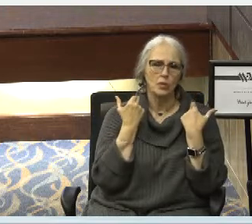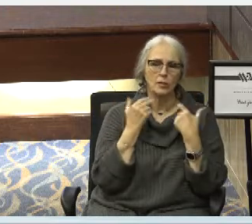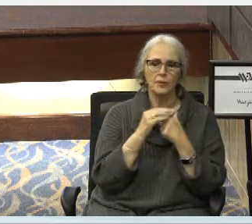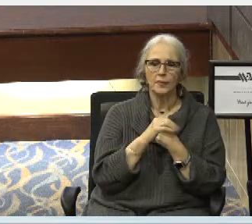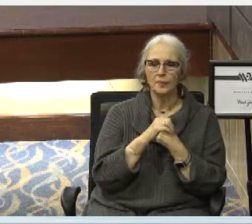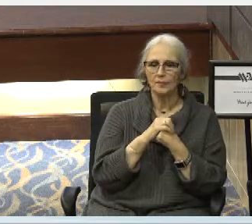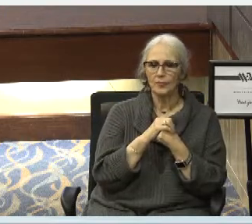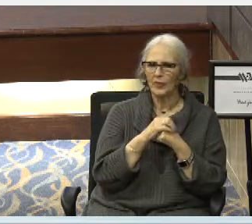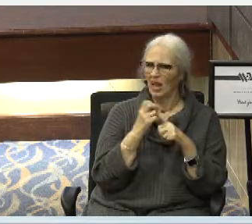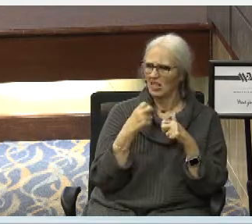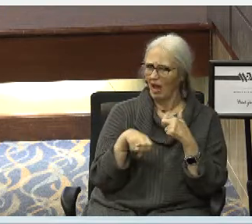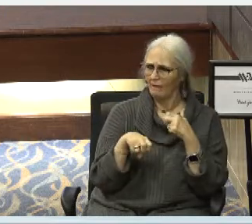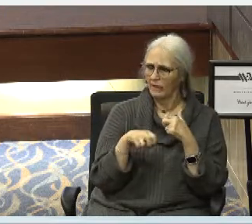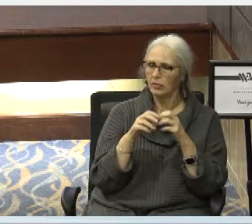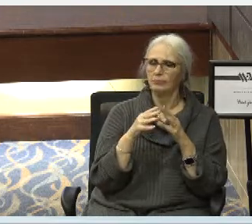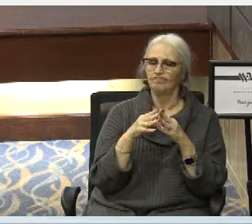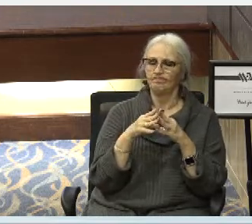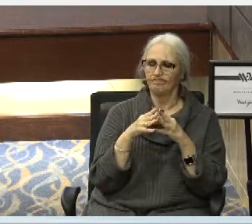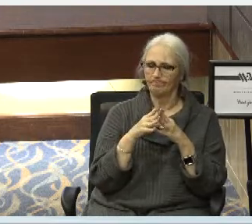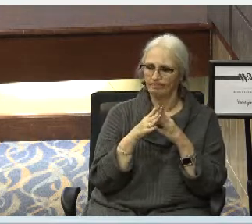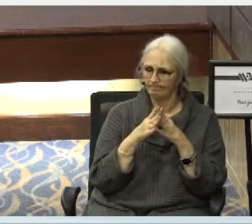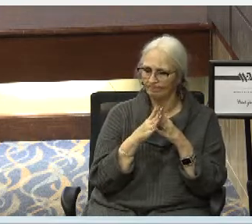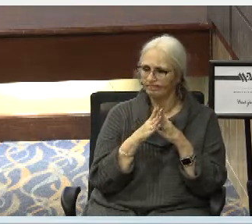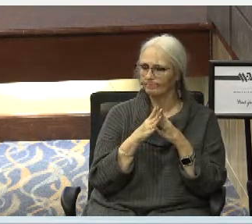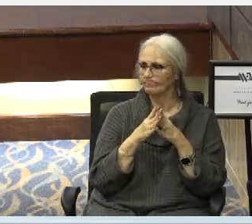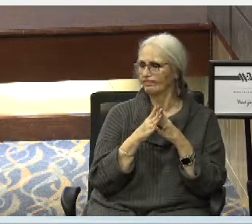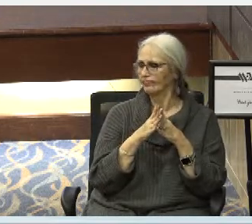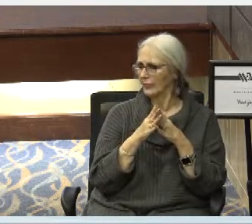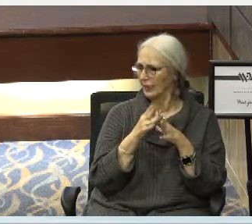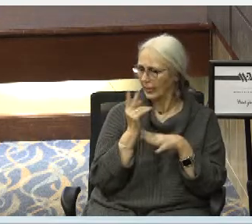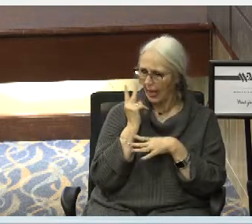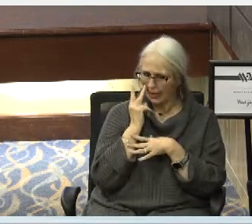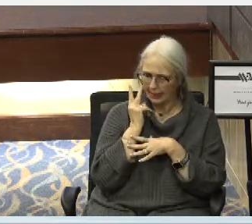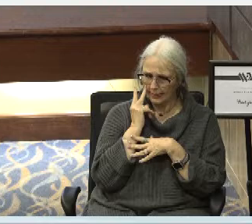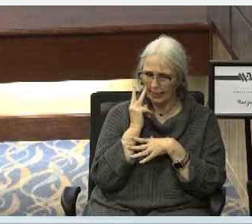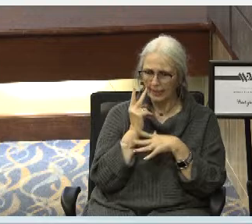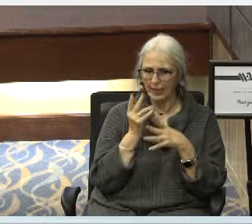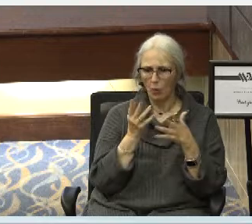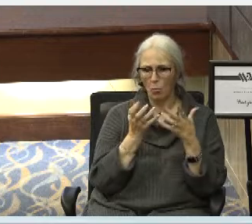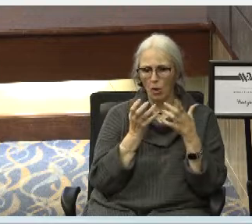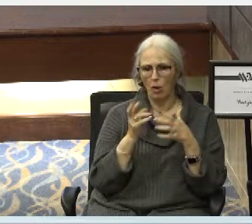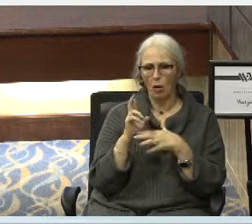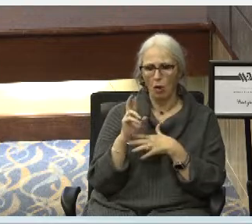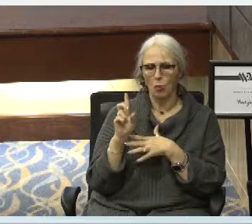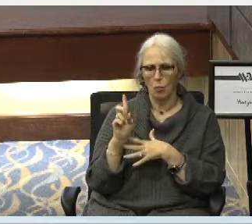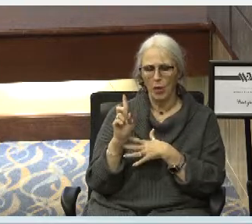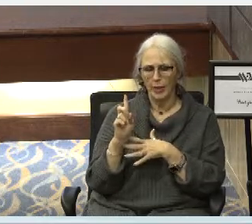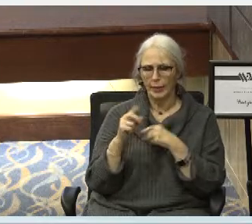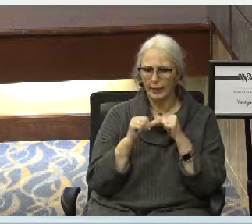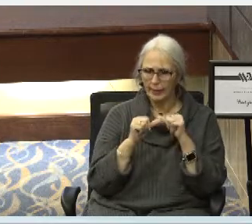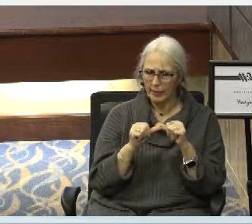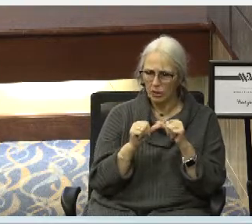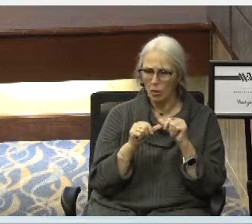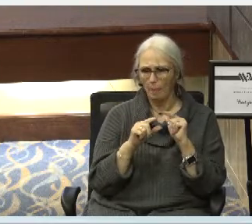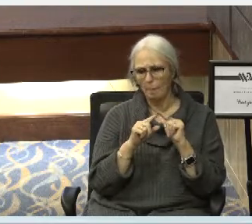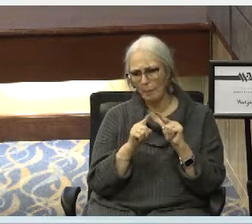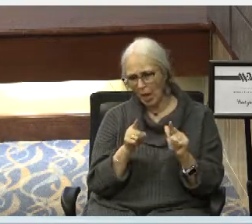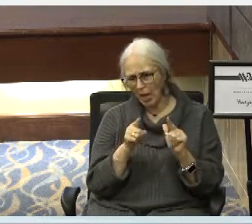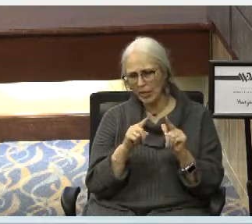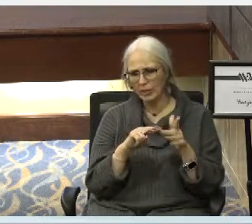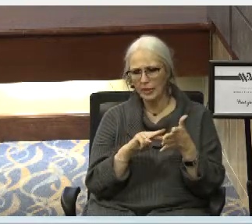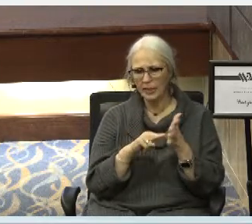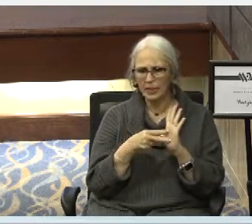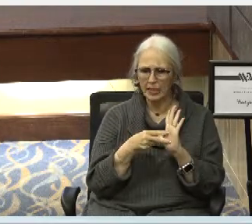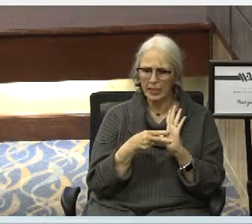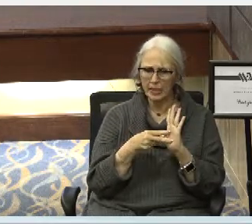This is a tough one, I can see where you originally wanted to keep it as R1, but the intent, I guess, is